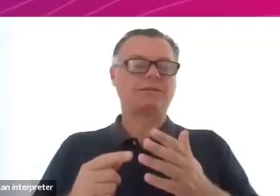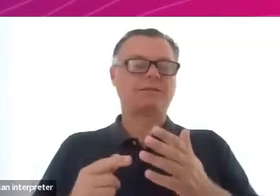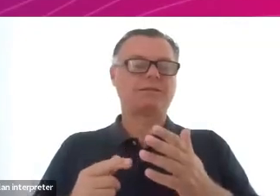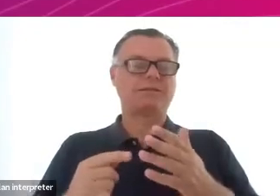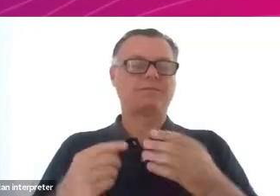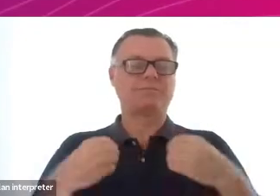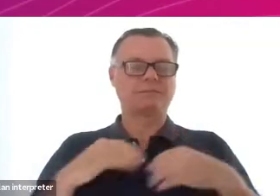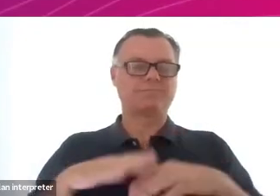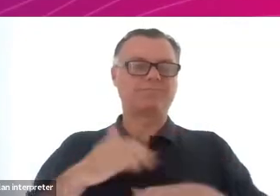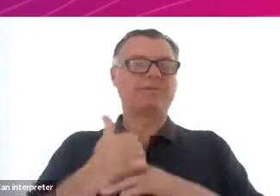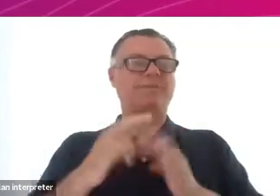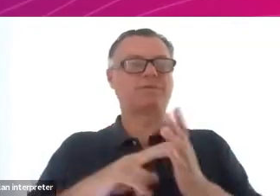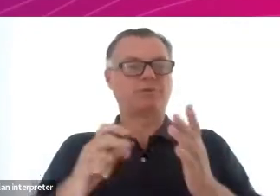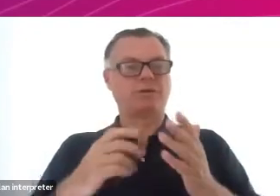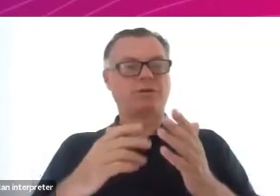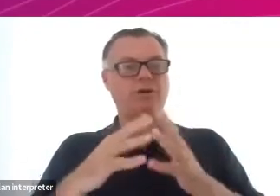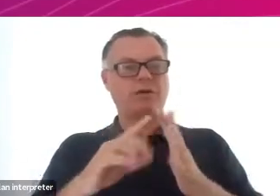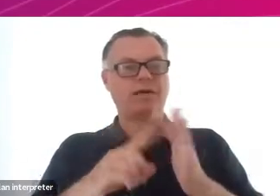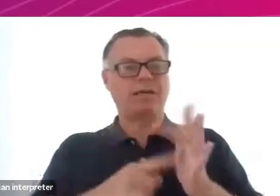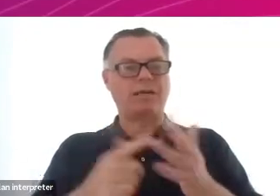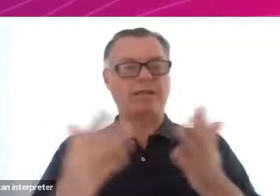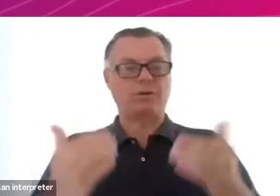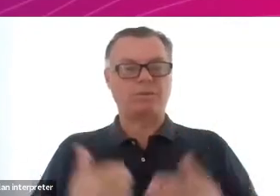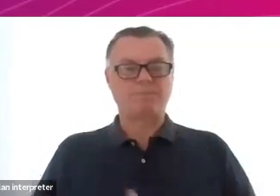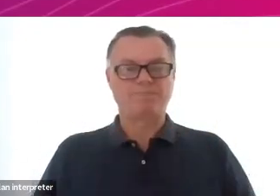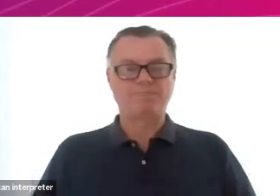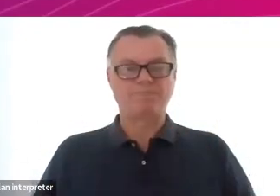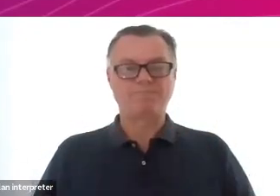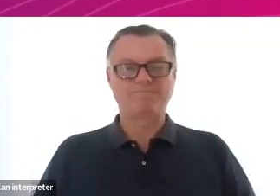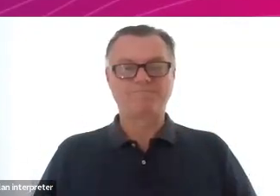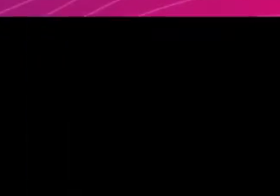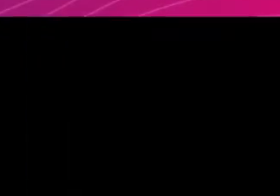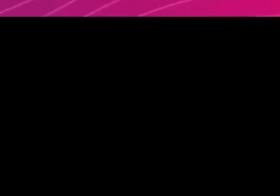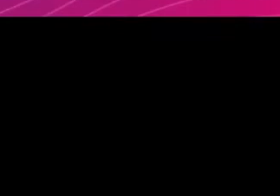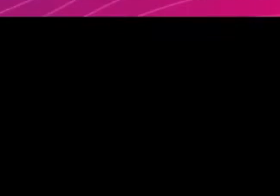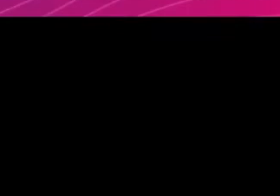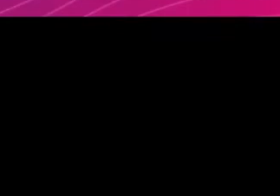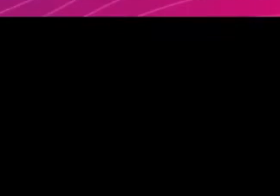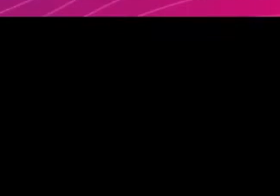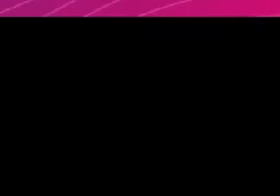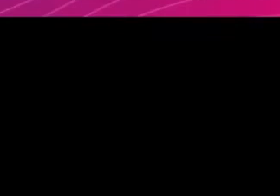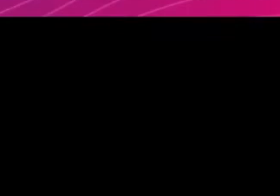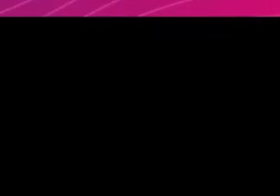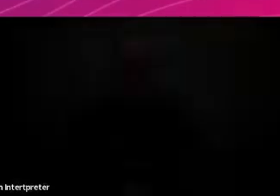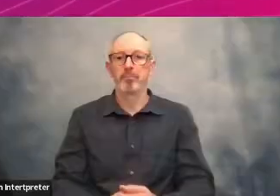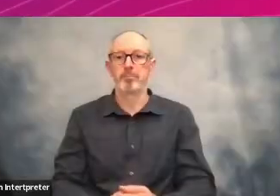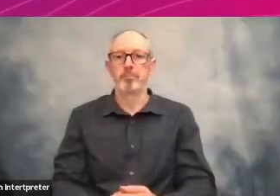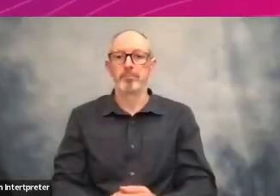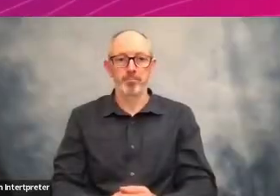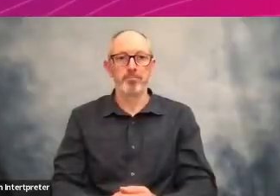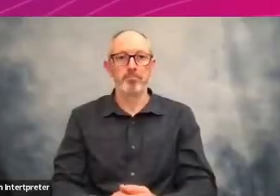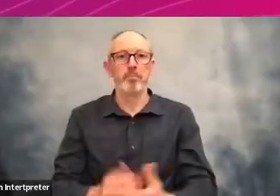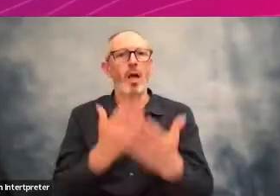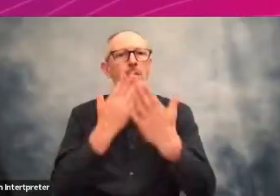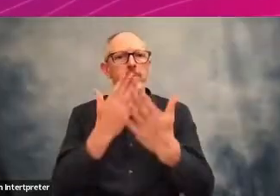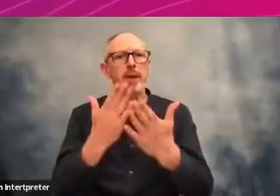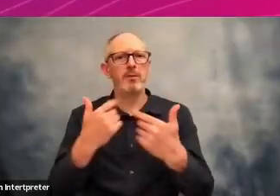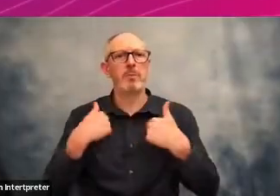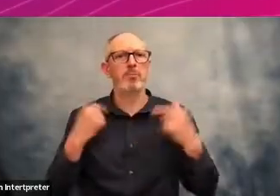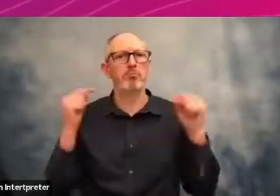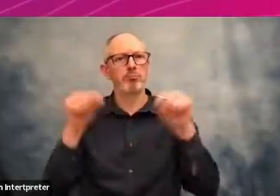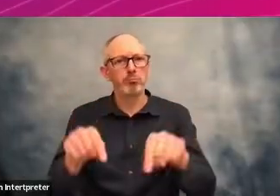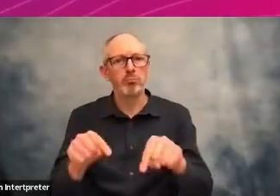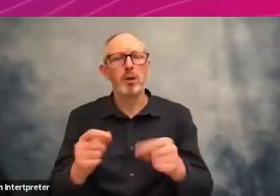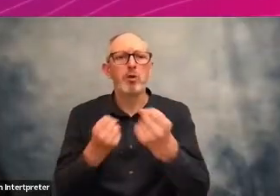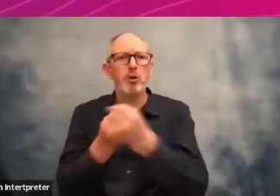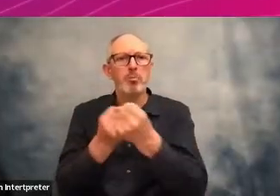Victoria. Welcome, Ellie. Hey, thanks for having me. So we've been supporting Remarkable for a while, and we absolutely love the work